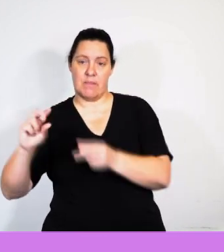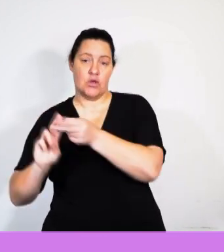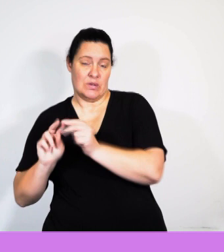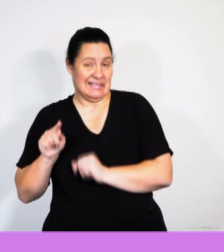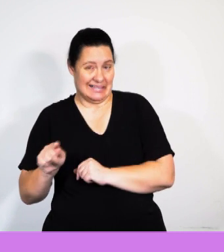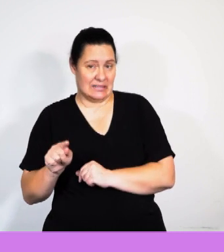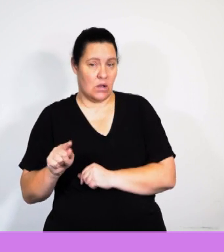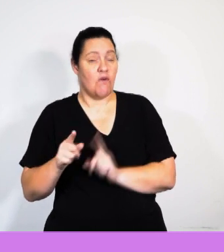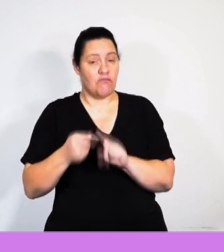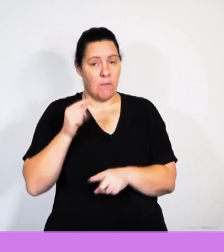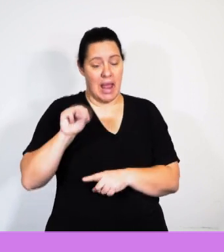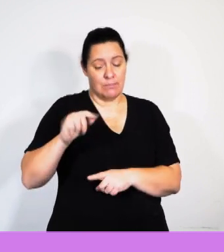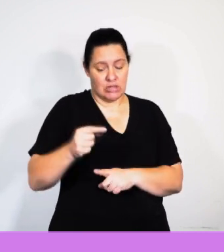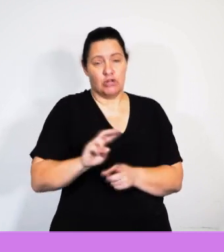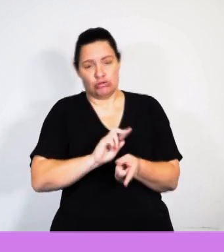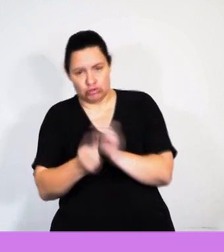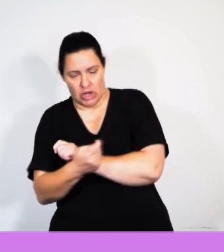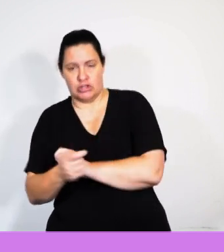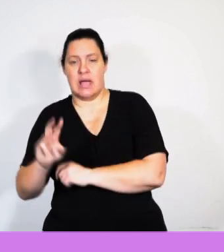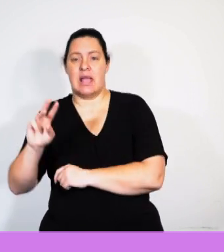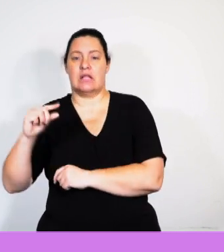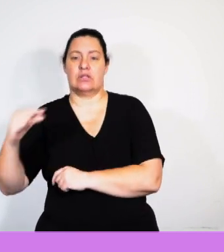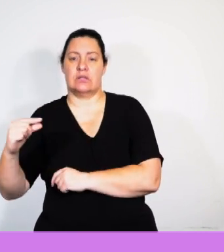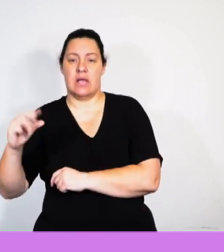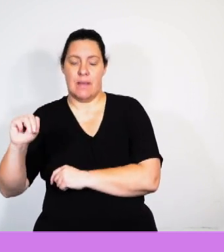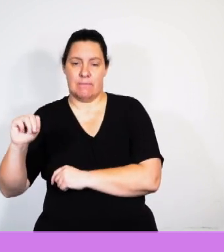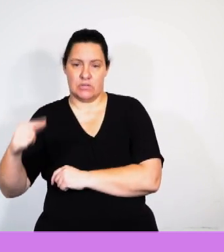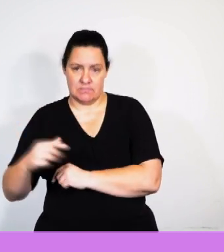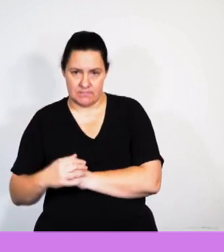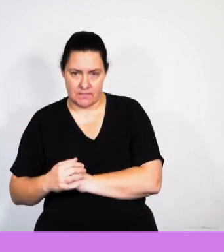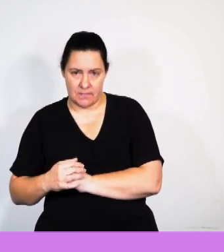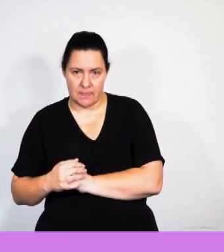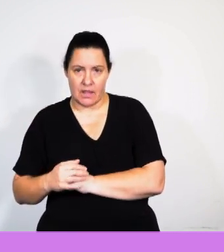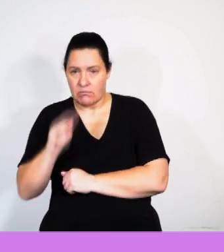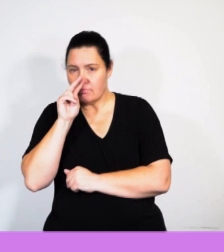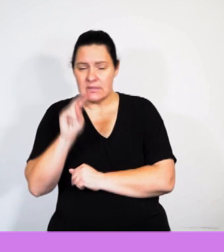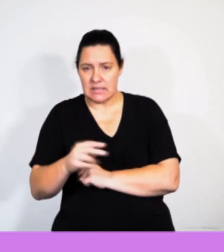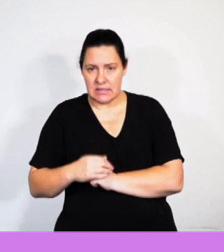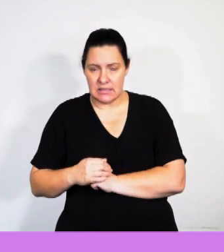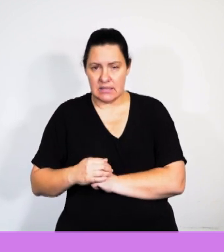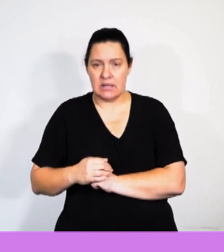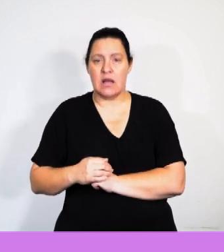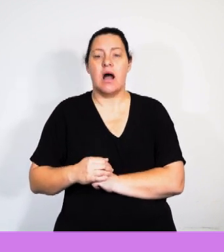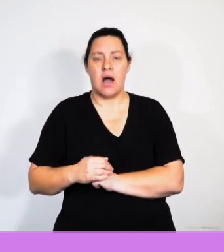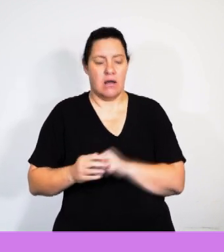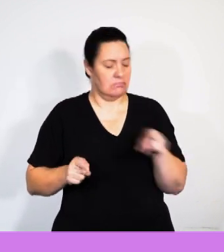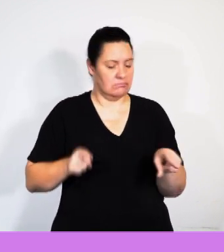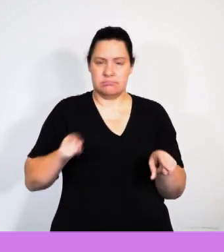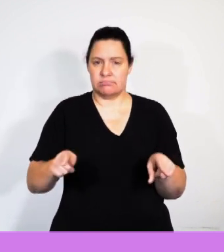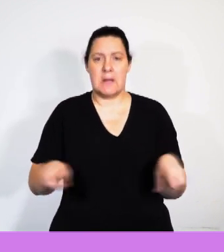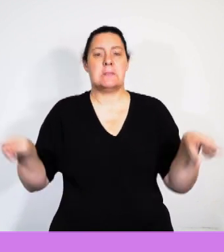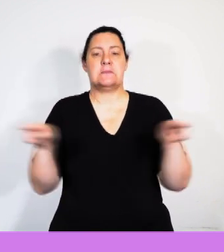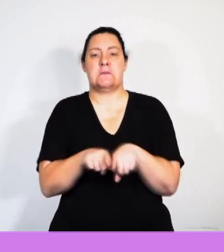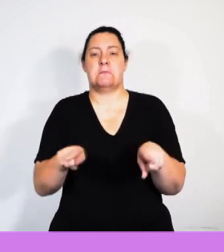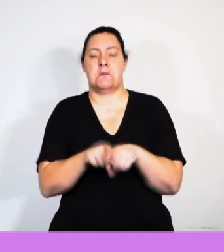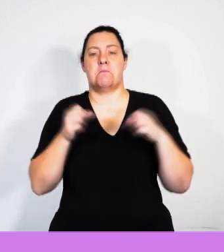10.7. The unit has now changed to become milligram. What do you notice over here? You can see that these